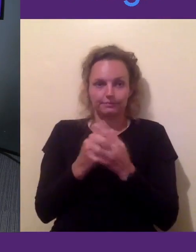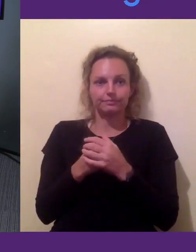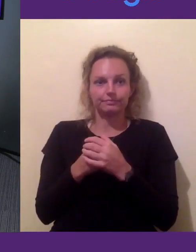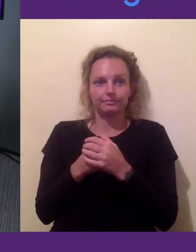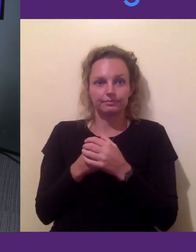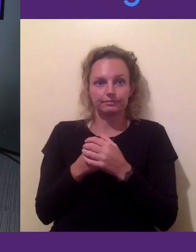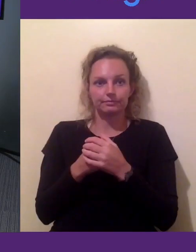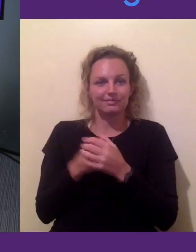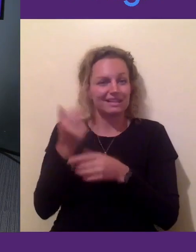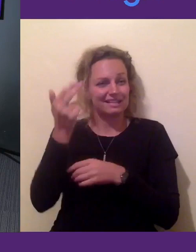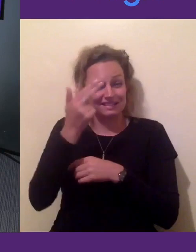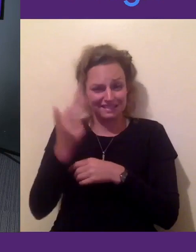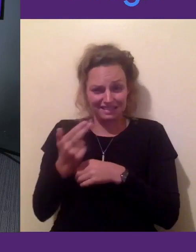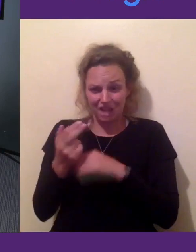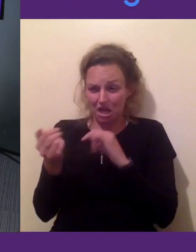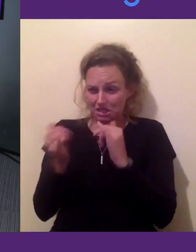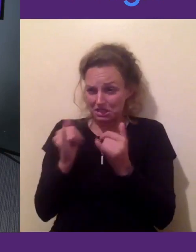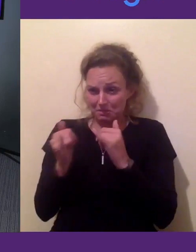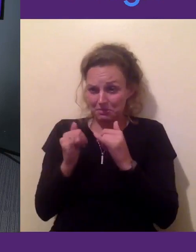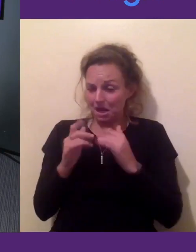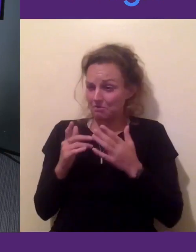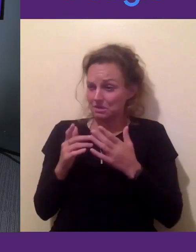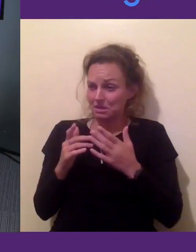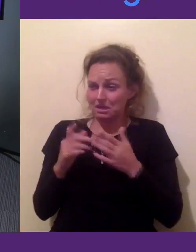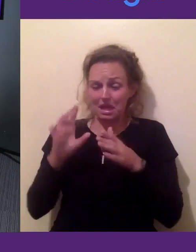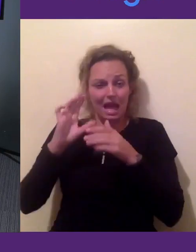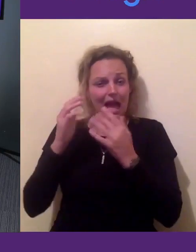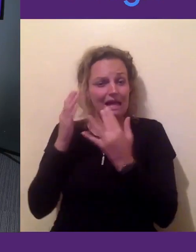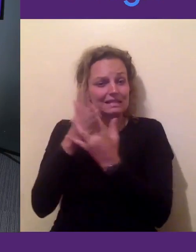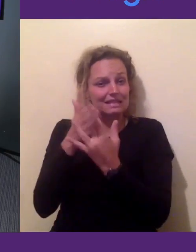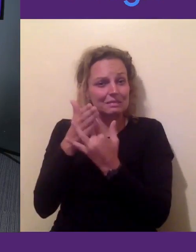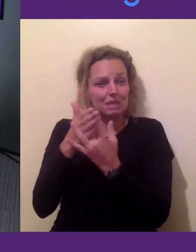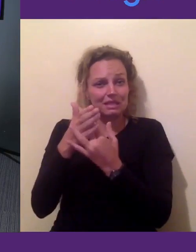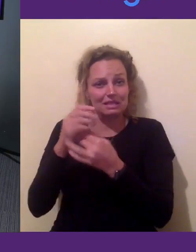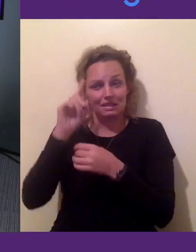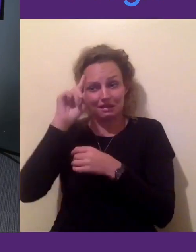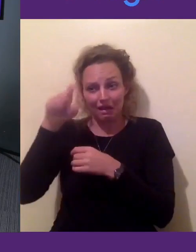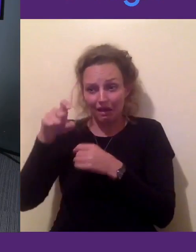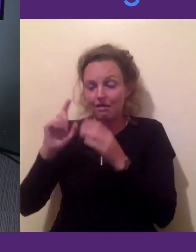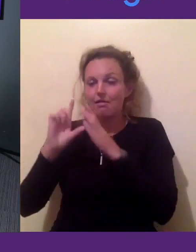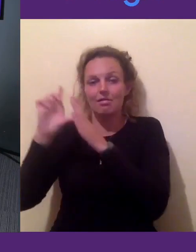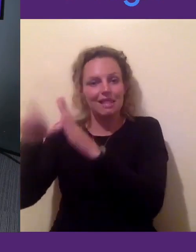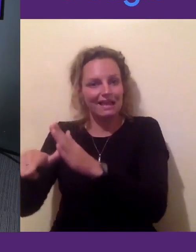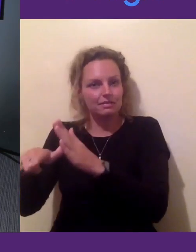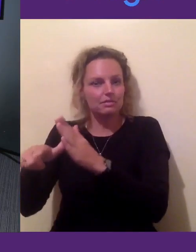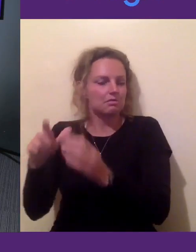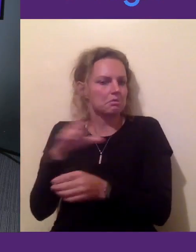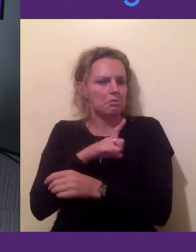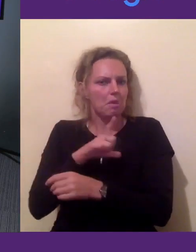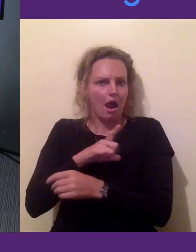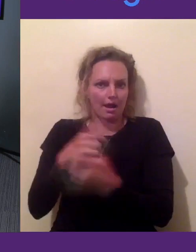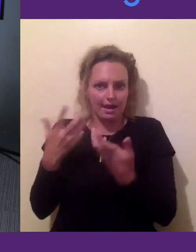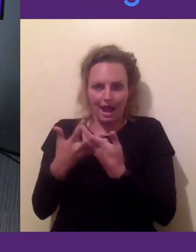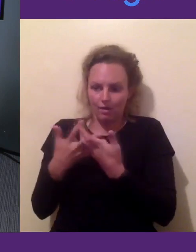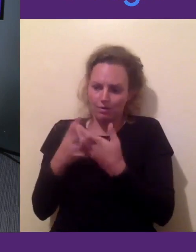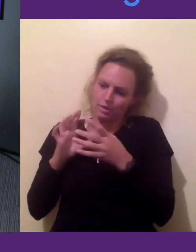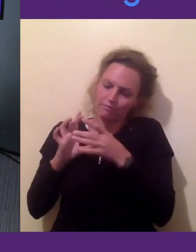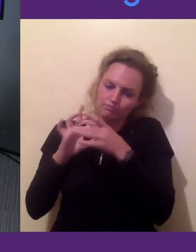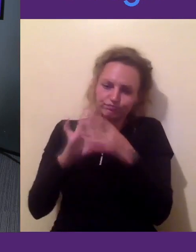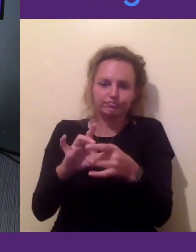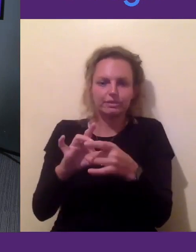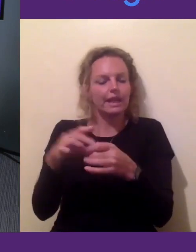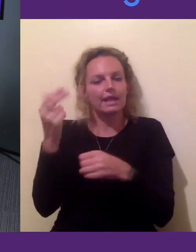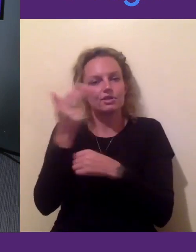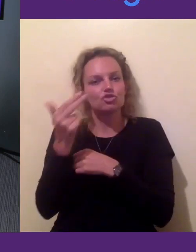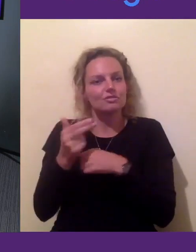out of accessibility quite often. Why is that, and how could we engage designers? So in no particular order,